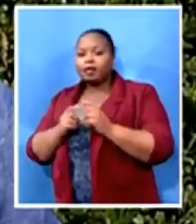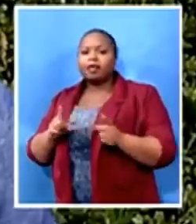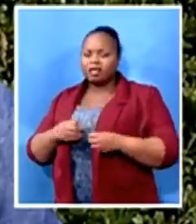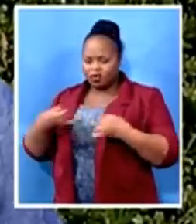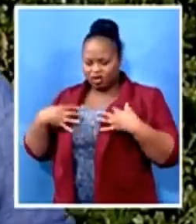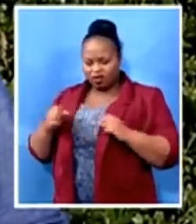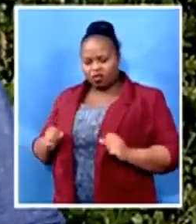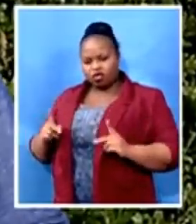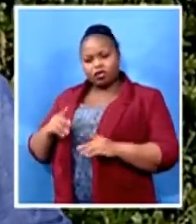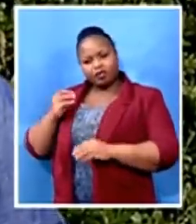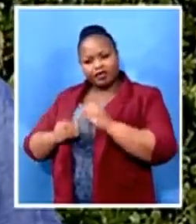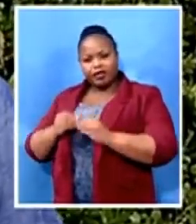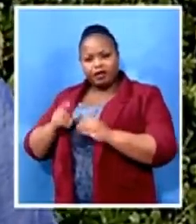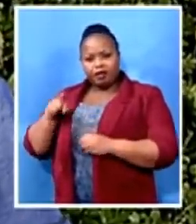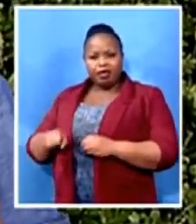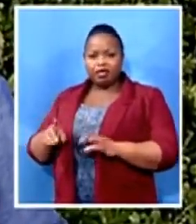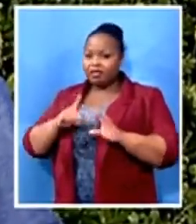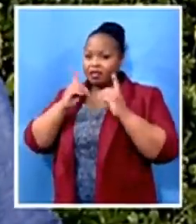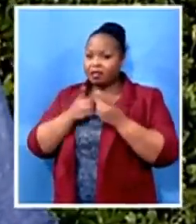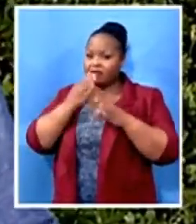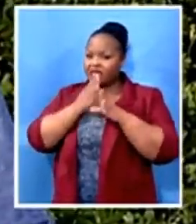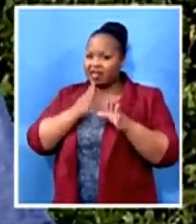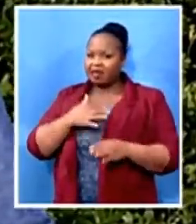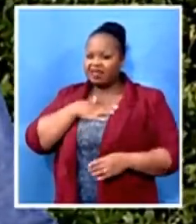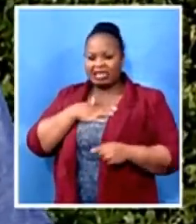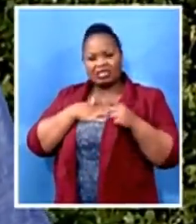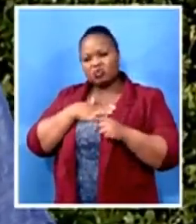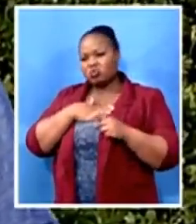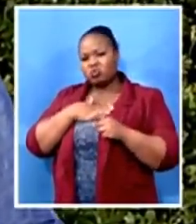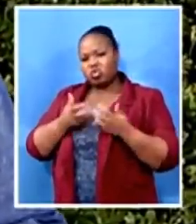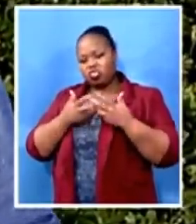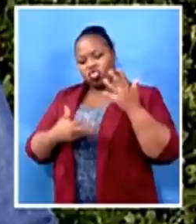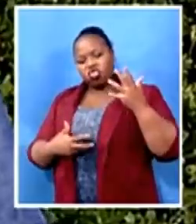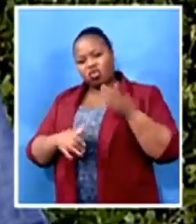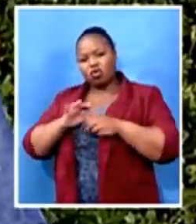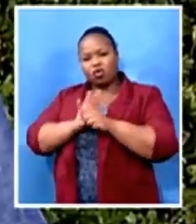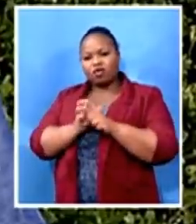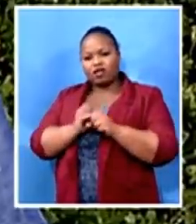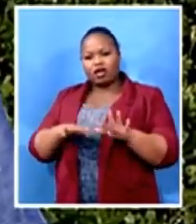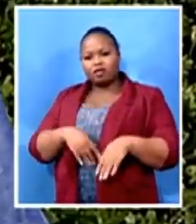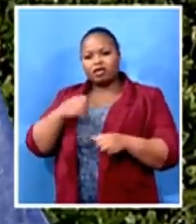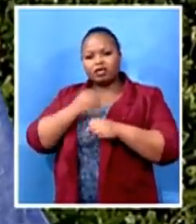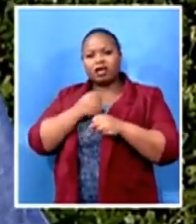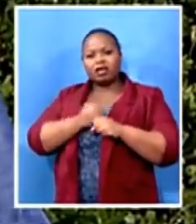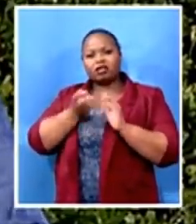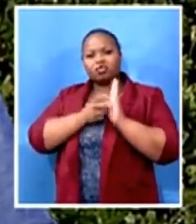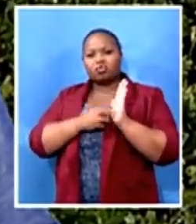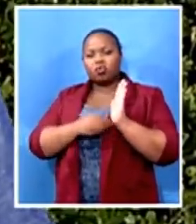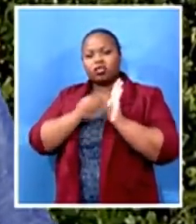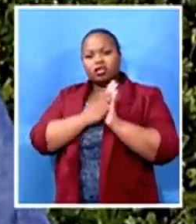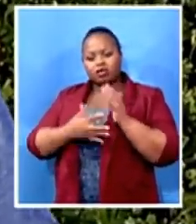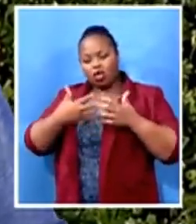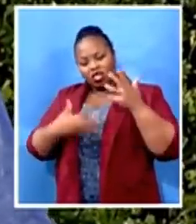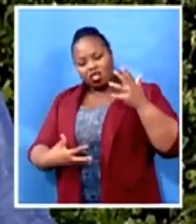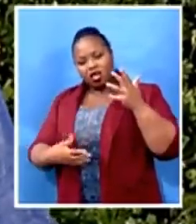of Labour feels like these issues are not in line with standards and norms that are out there. So from where we are, we felt like there are huge